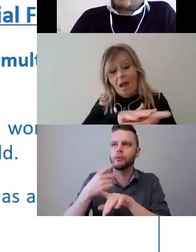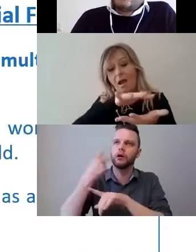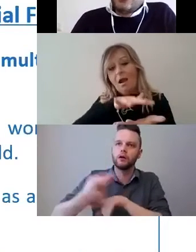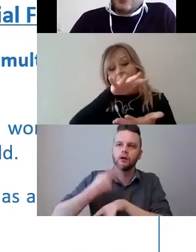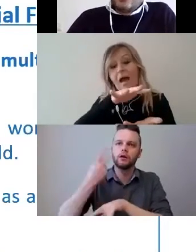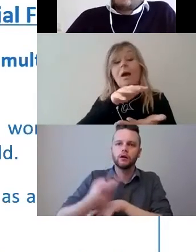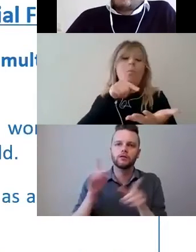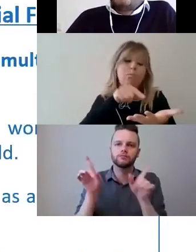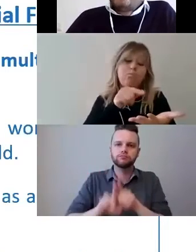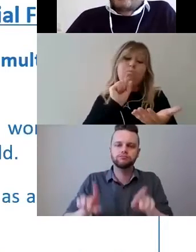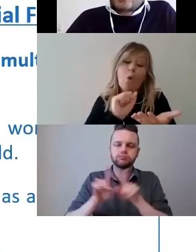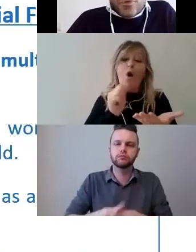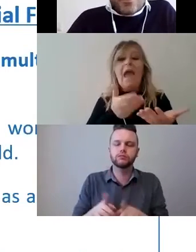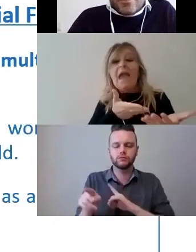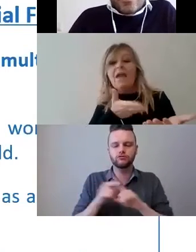connected to